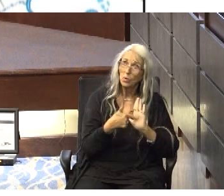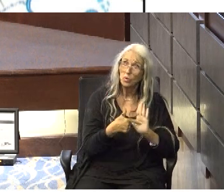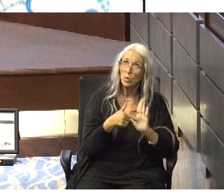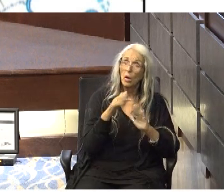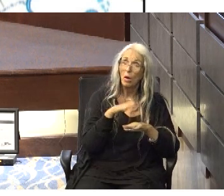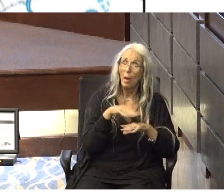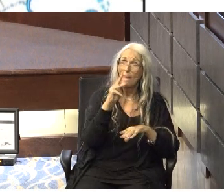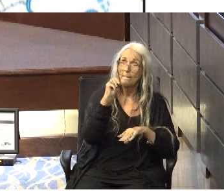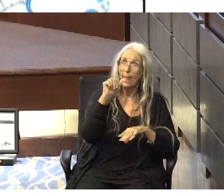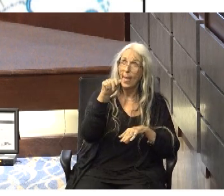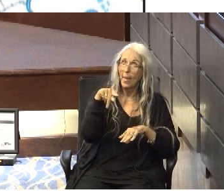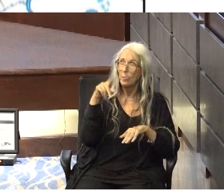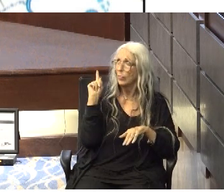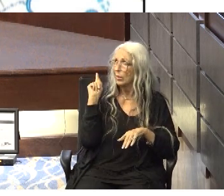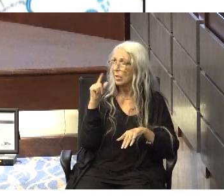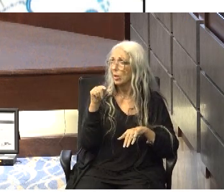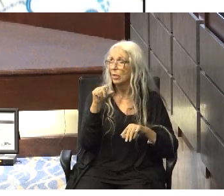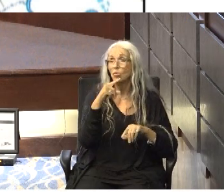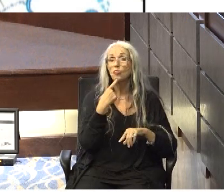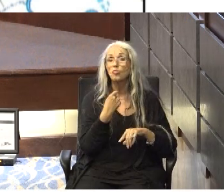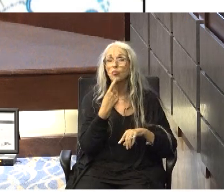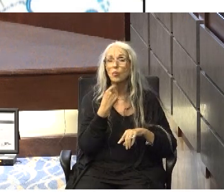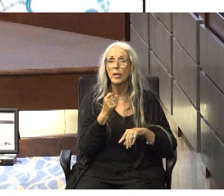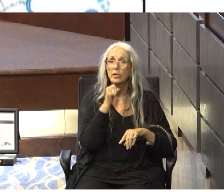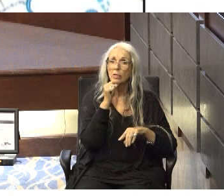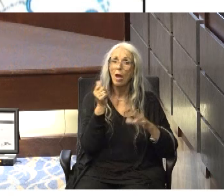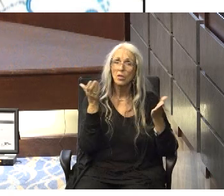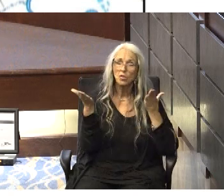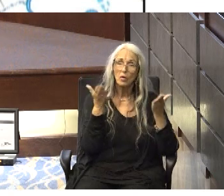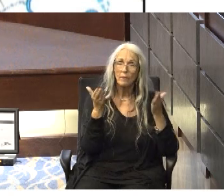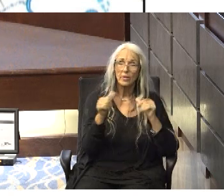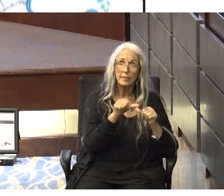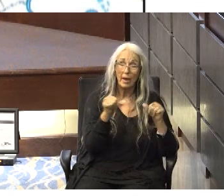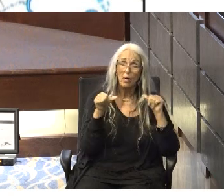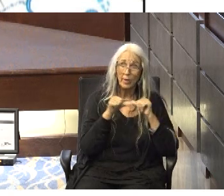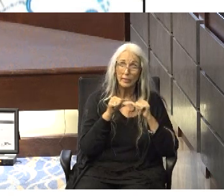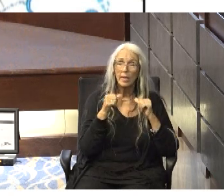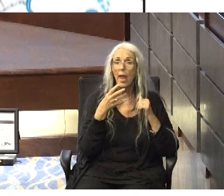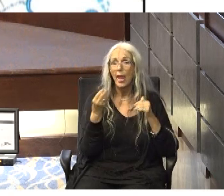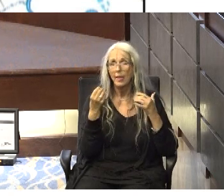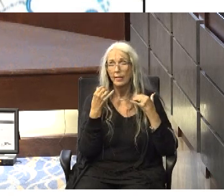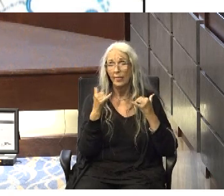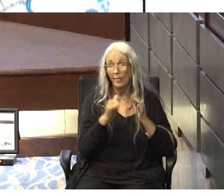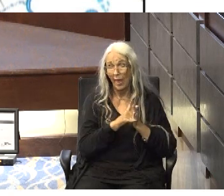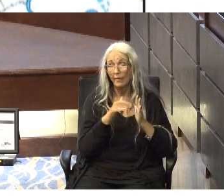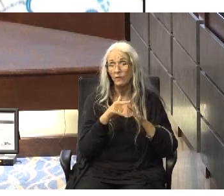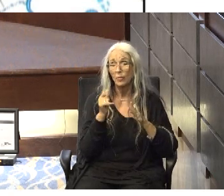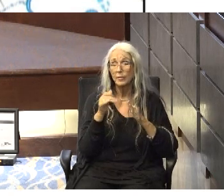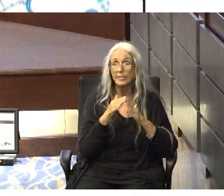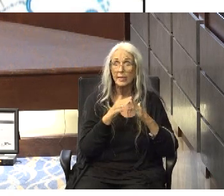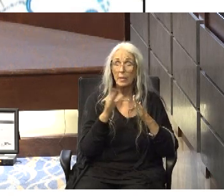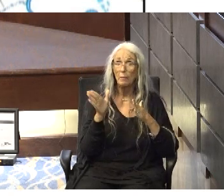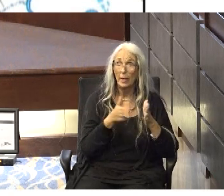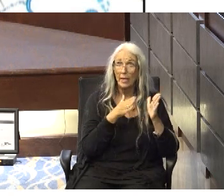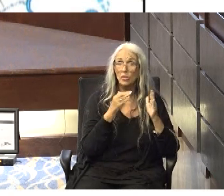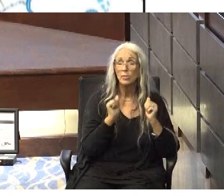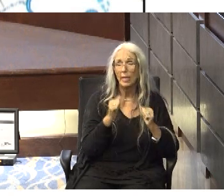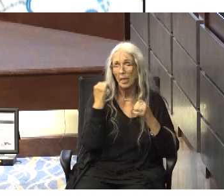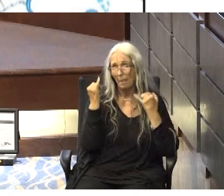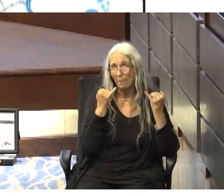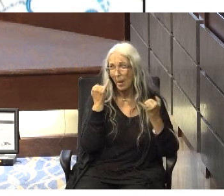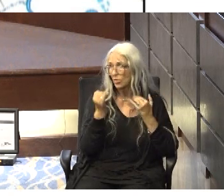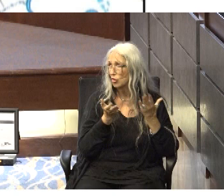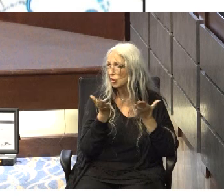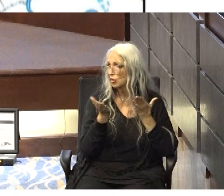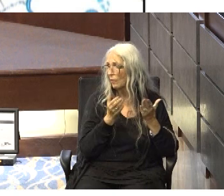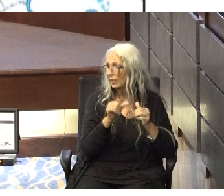this map is the areas of red of non-serviced areas, and this is from that city plan, so as you can imagine, those service areas